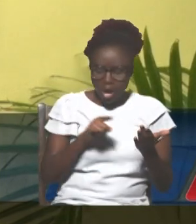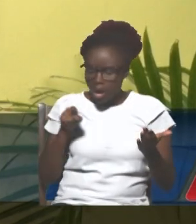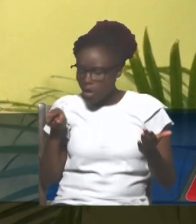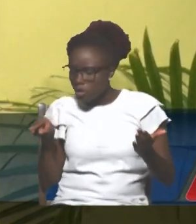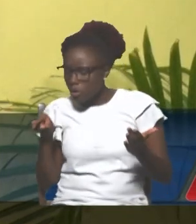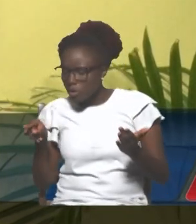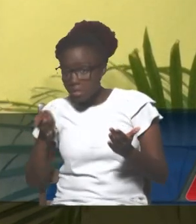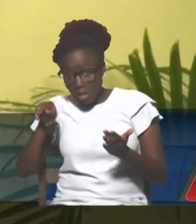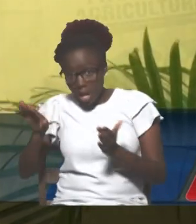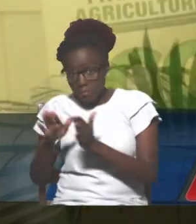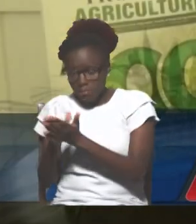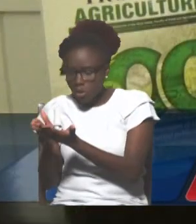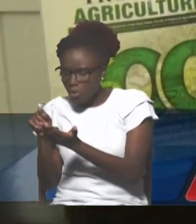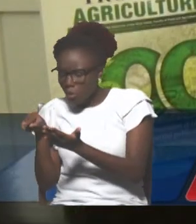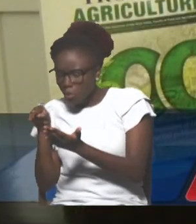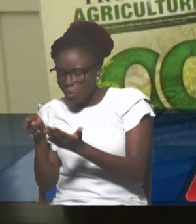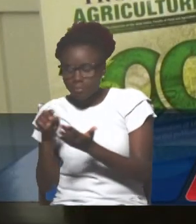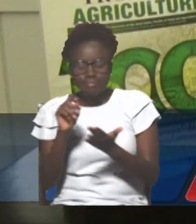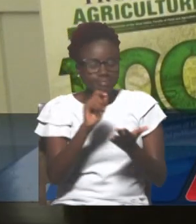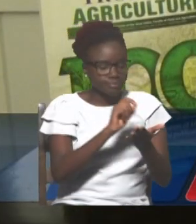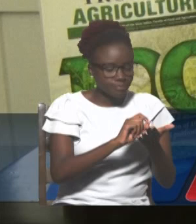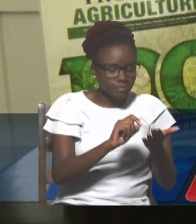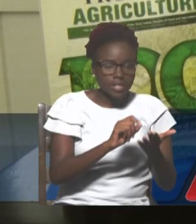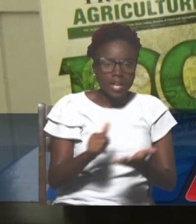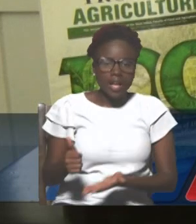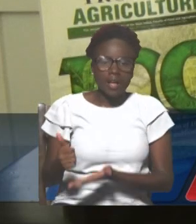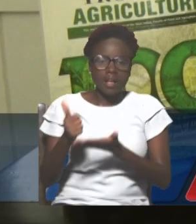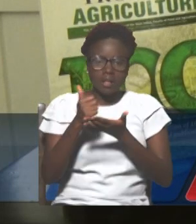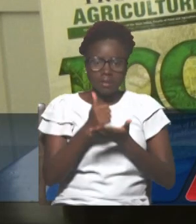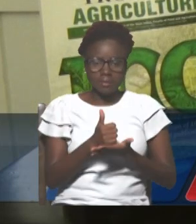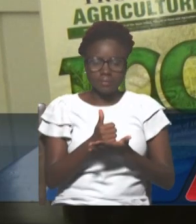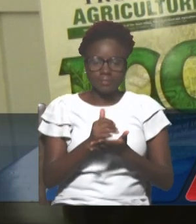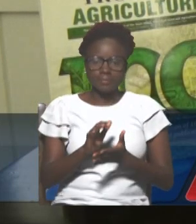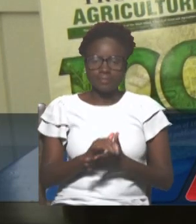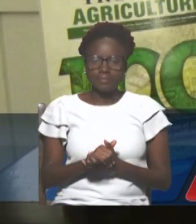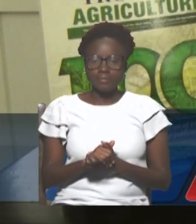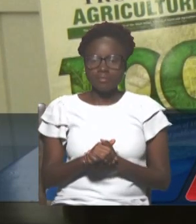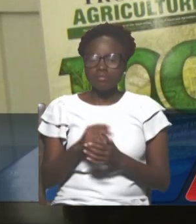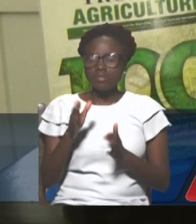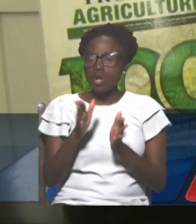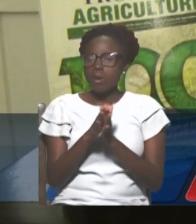It was grid note. Tropical Agriculture, first published in